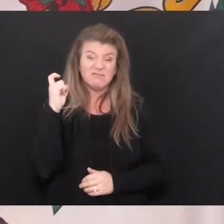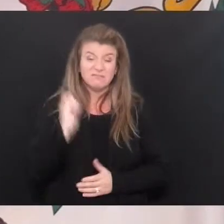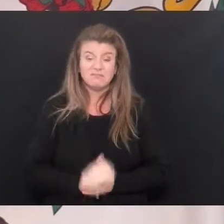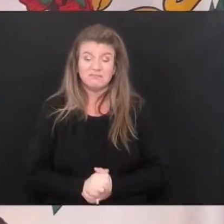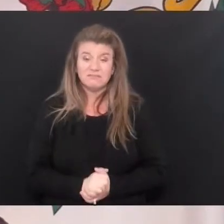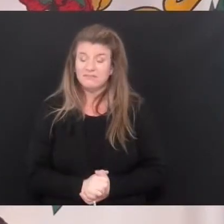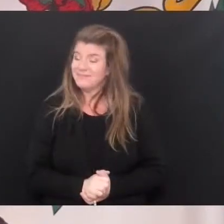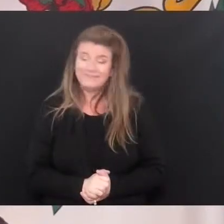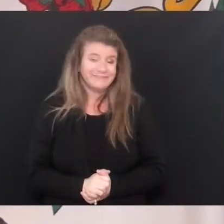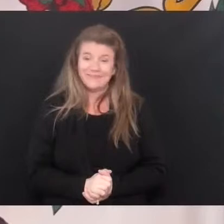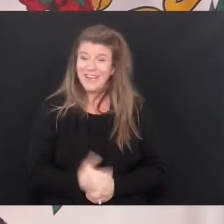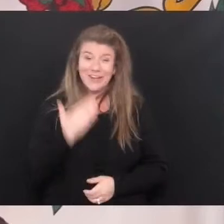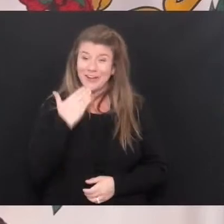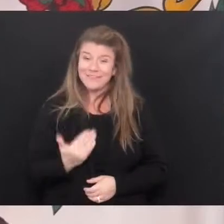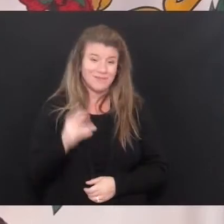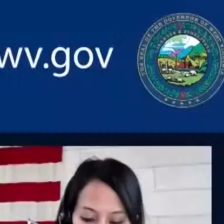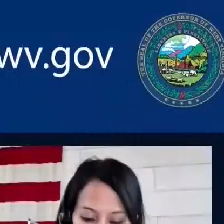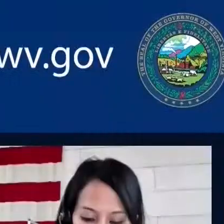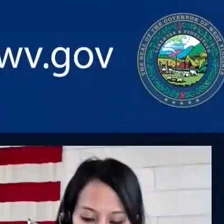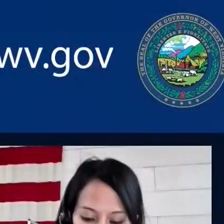It would not be good.